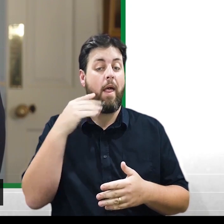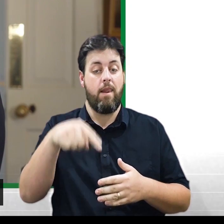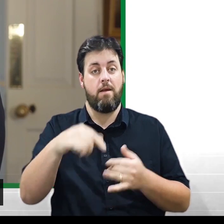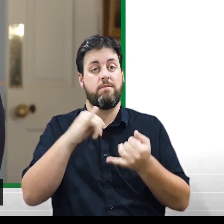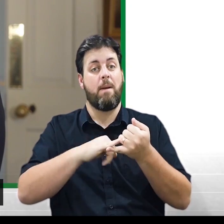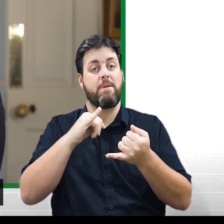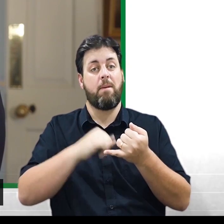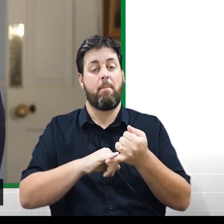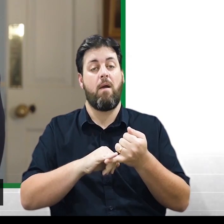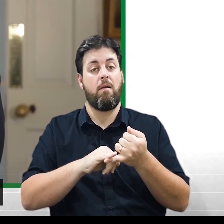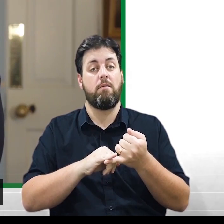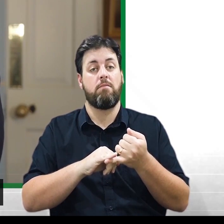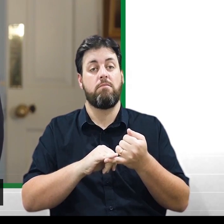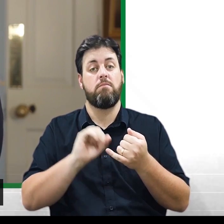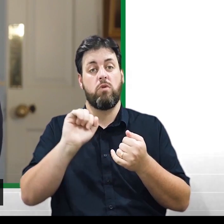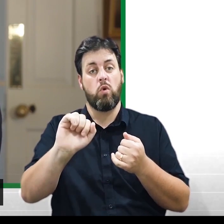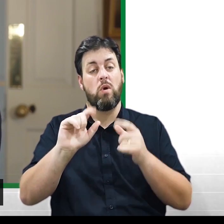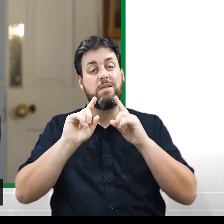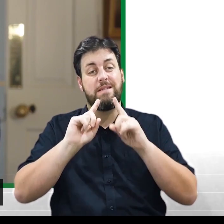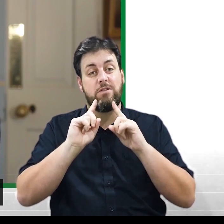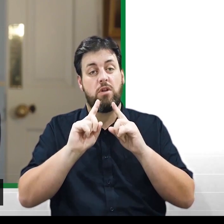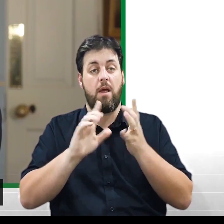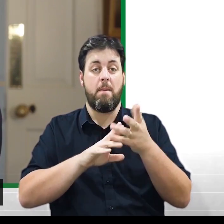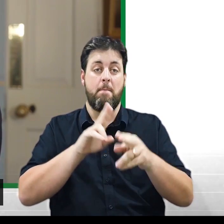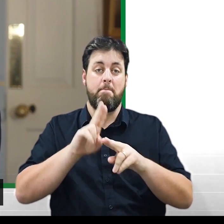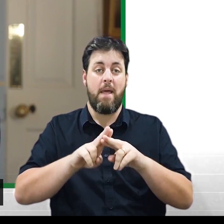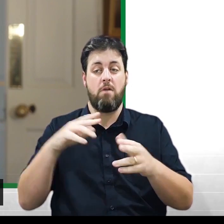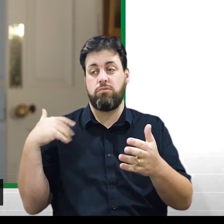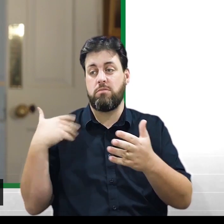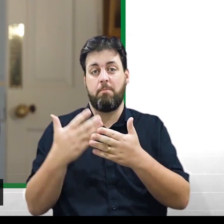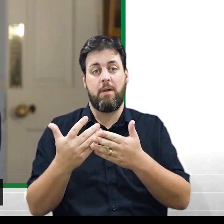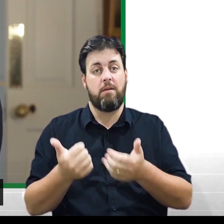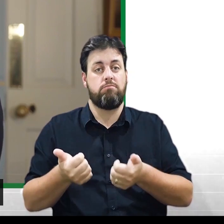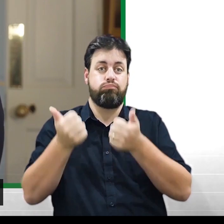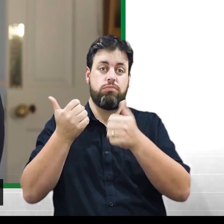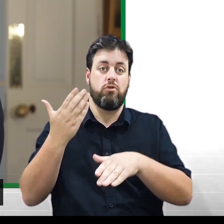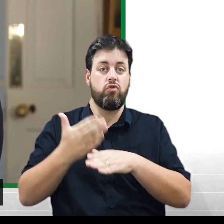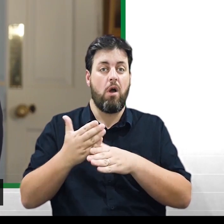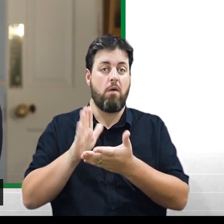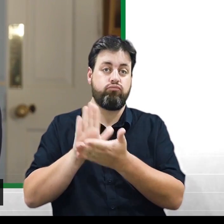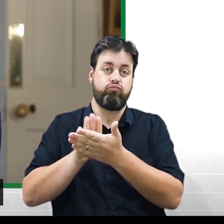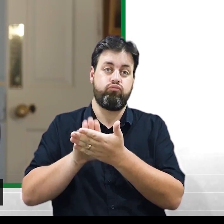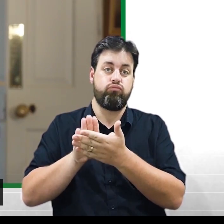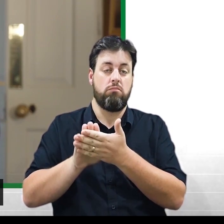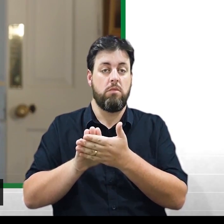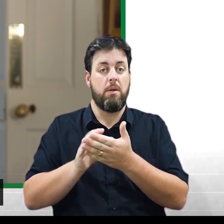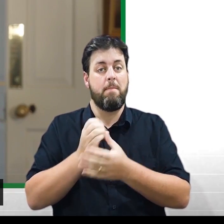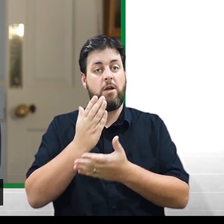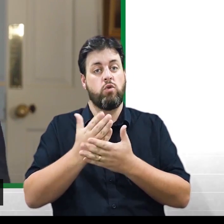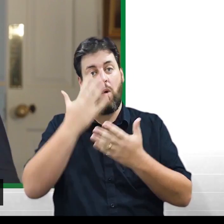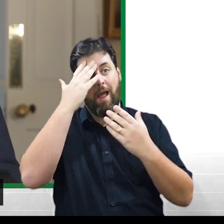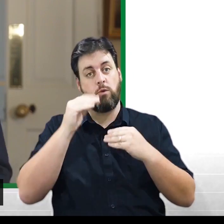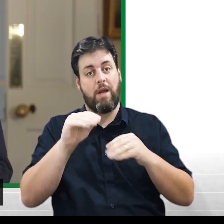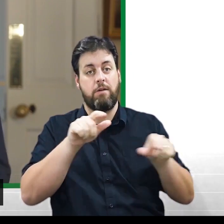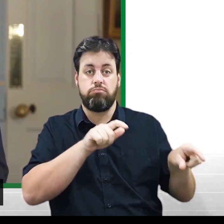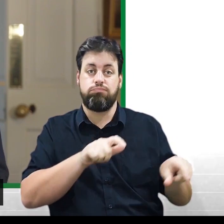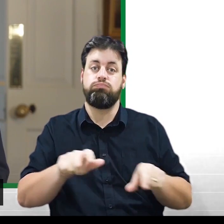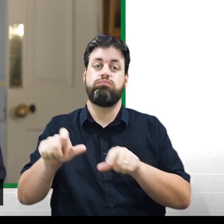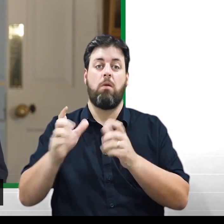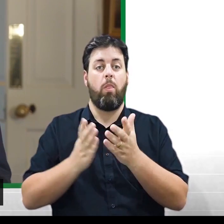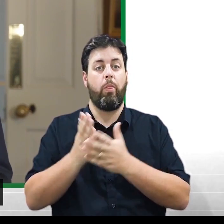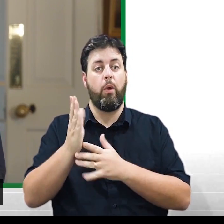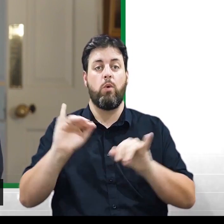September. Your teachers and parents have done a fantastic job keeping your education going throughout this crisis, but the